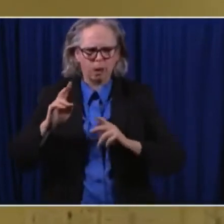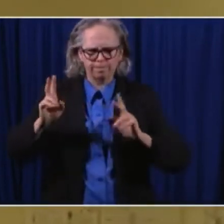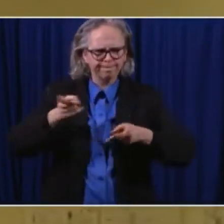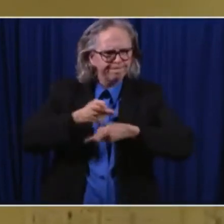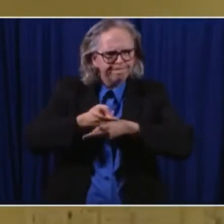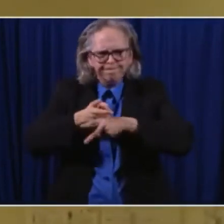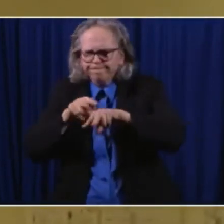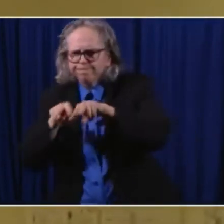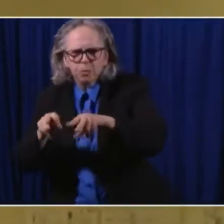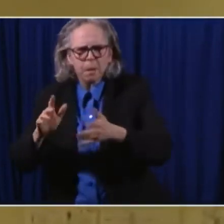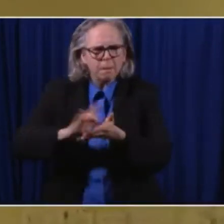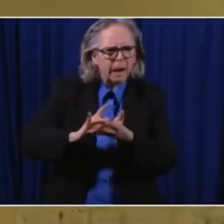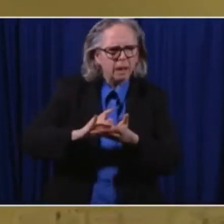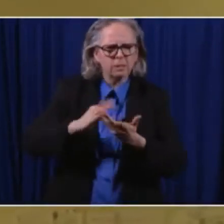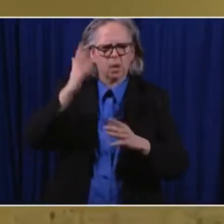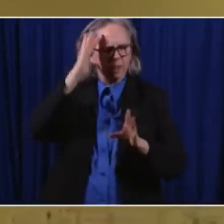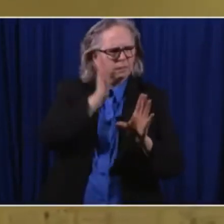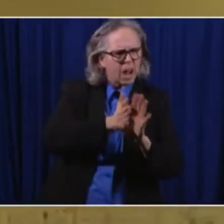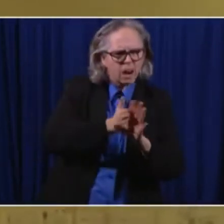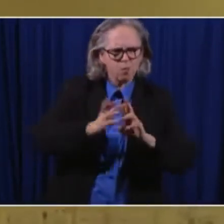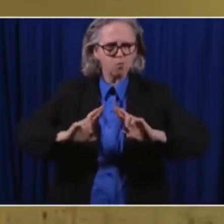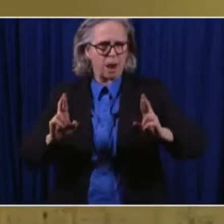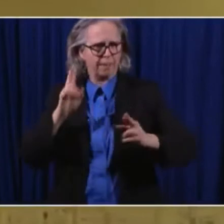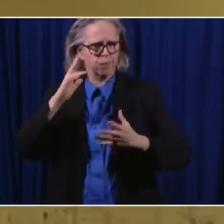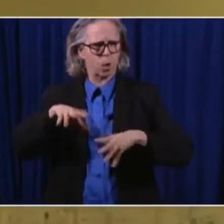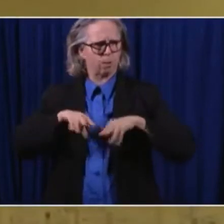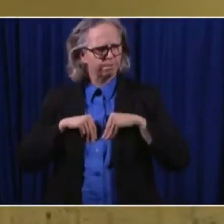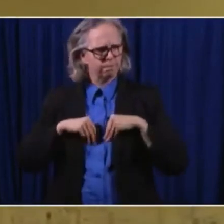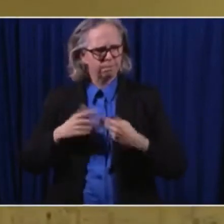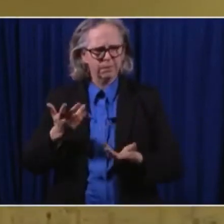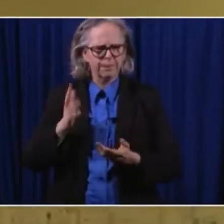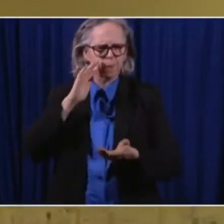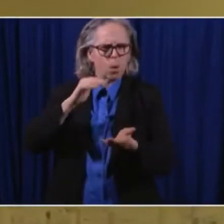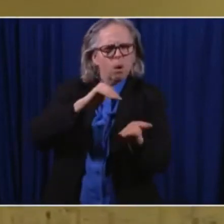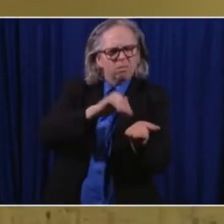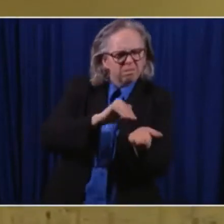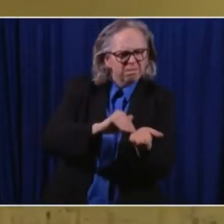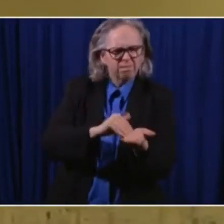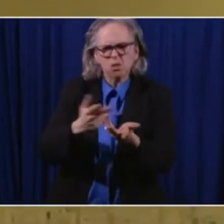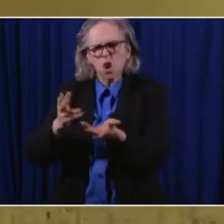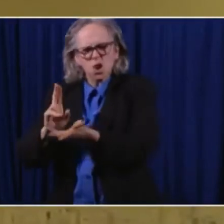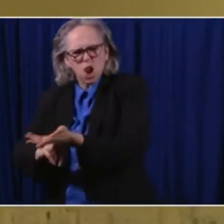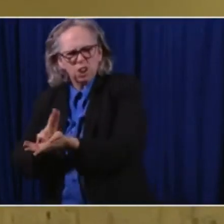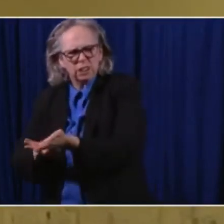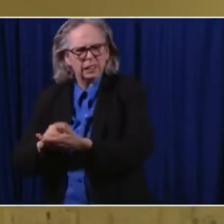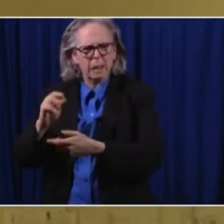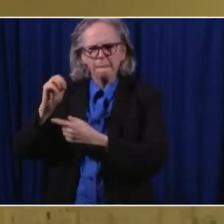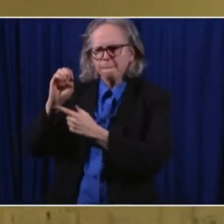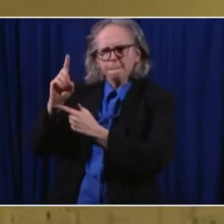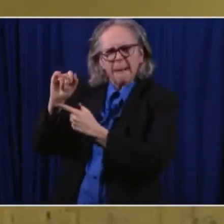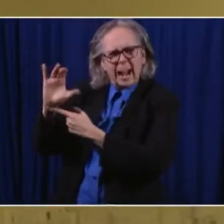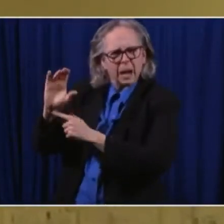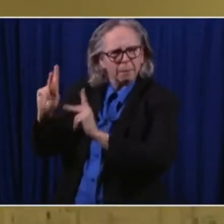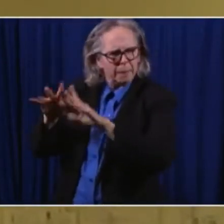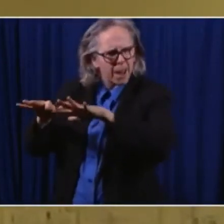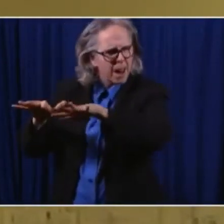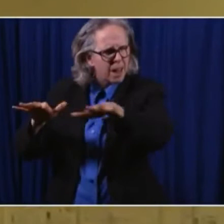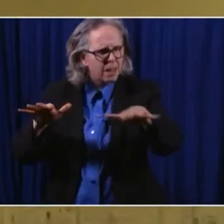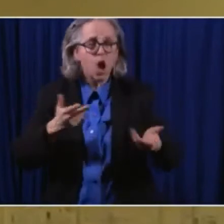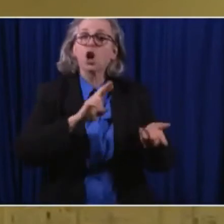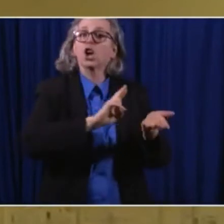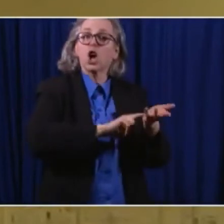is comprised of physicians, nurses, medics, physician's assistants, nurse practitioners, dentists, dental